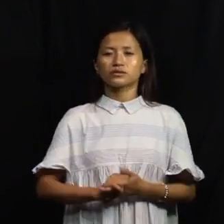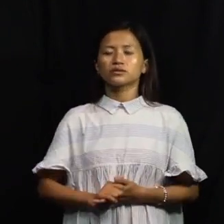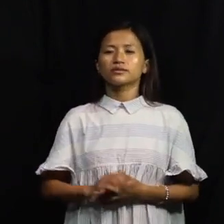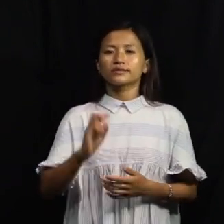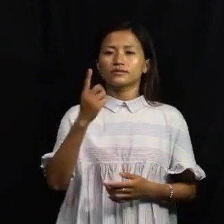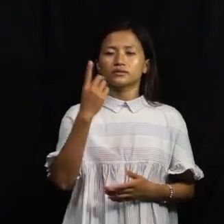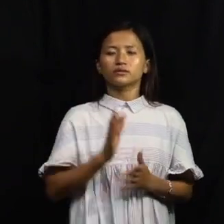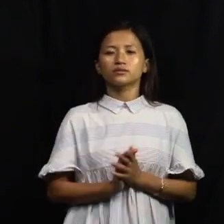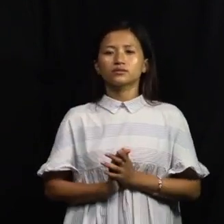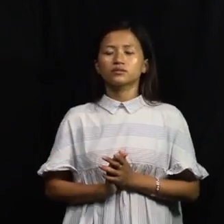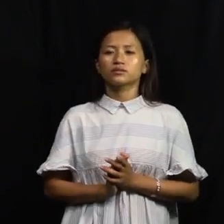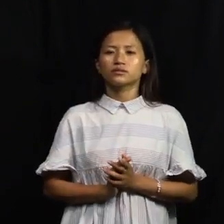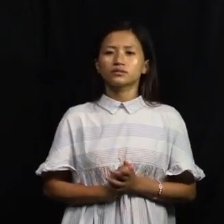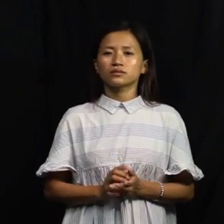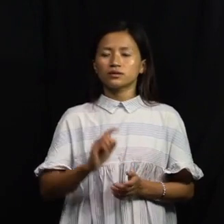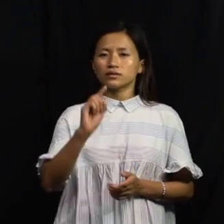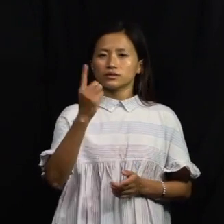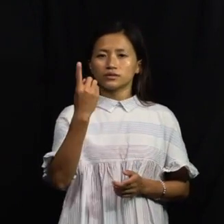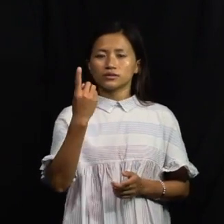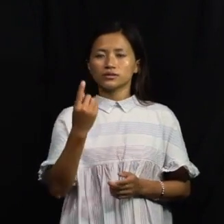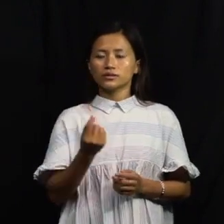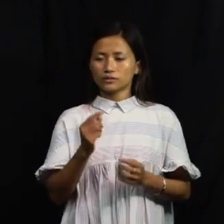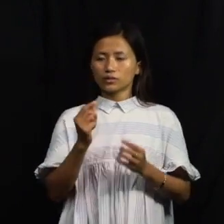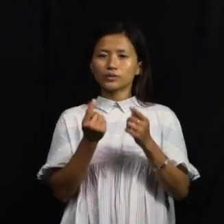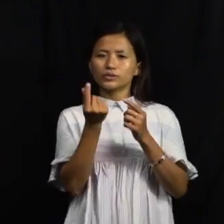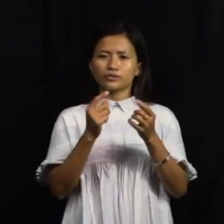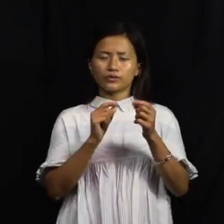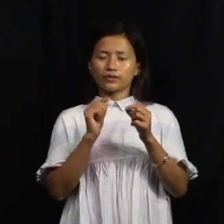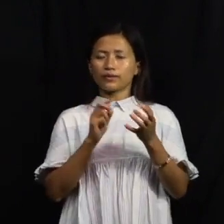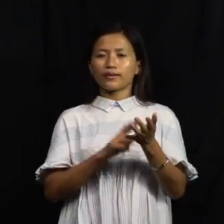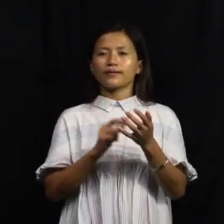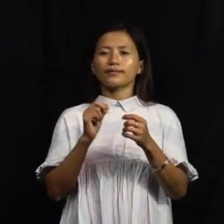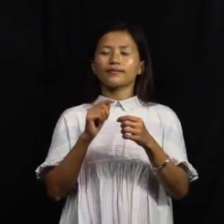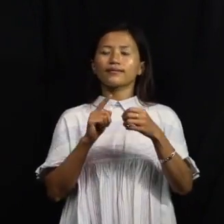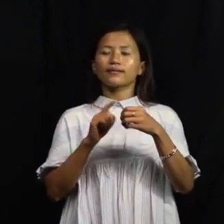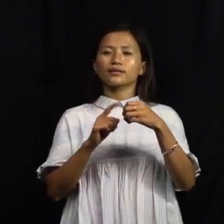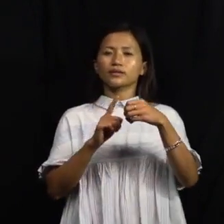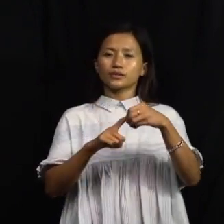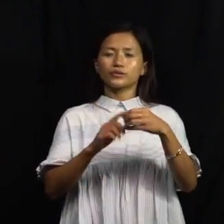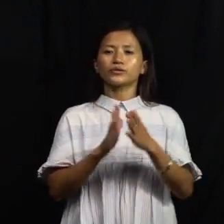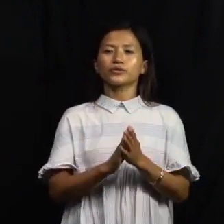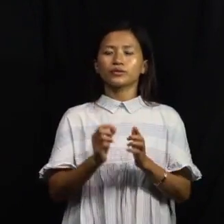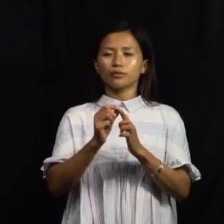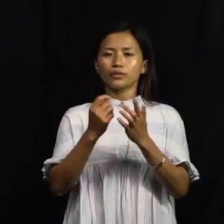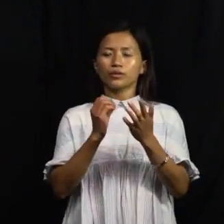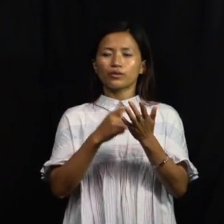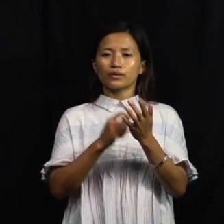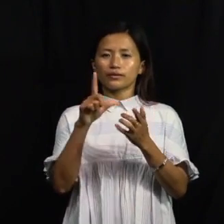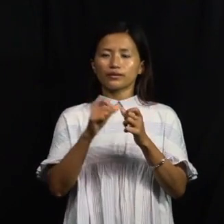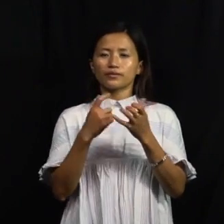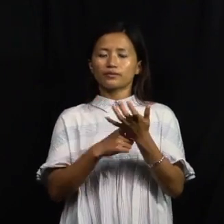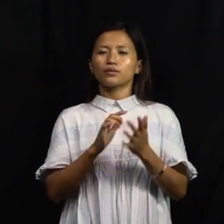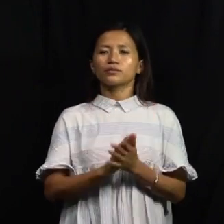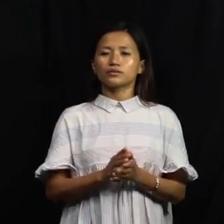first one? The first one is single or unipolar process. So what is single or unipolar? This one is derived